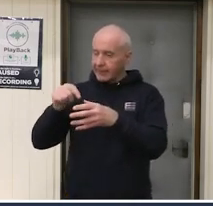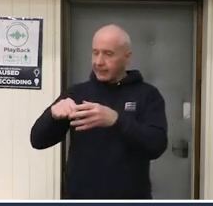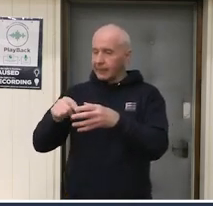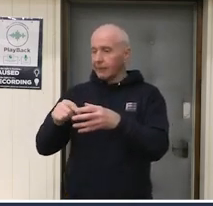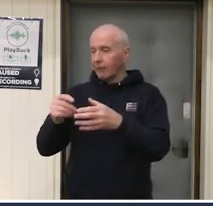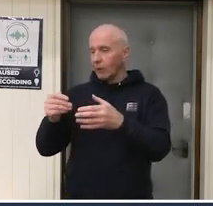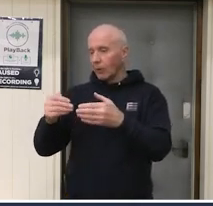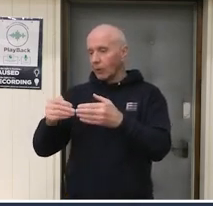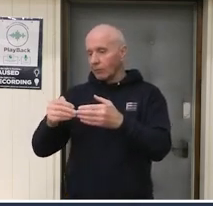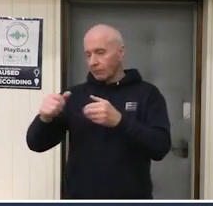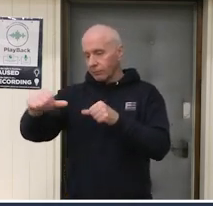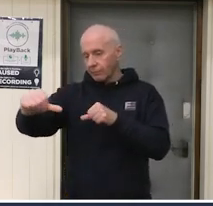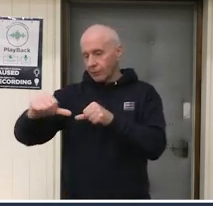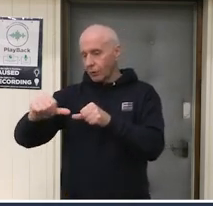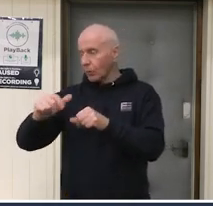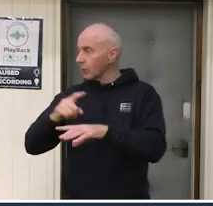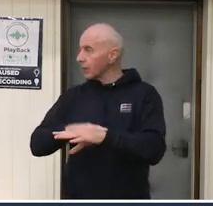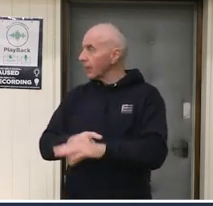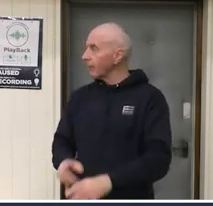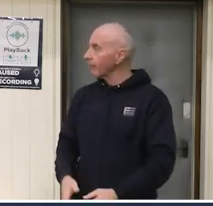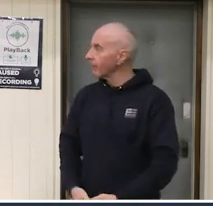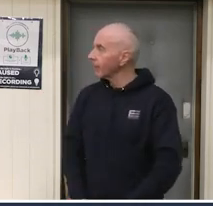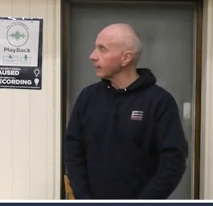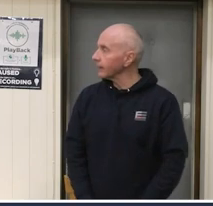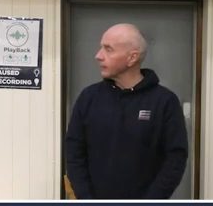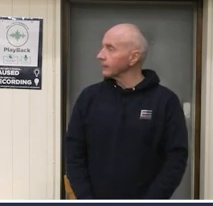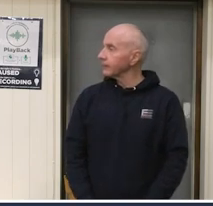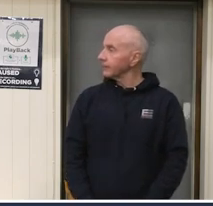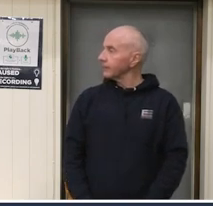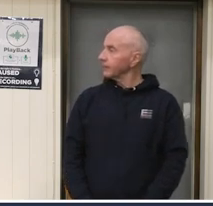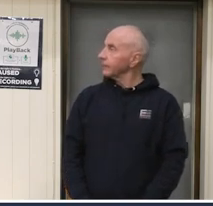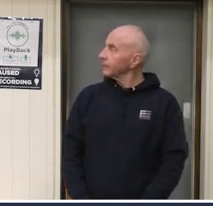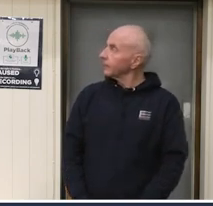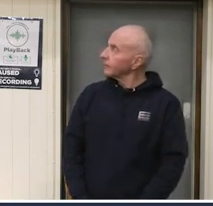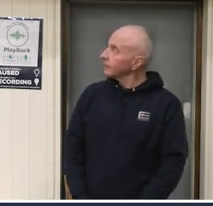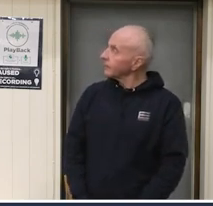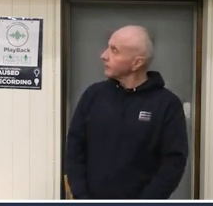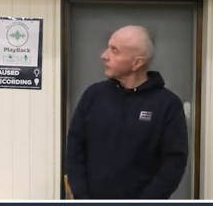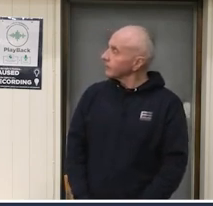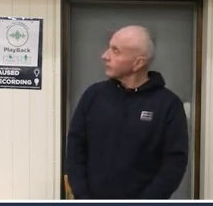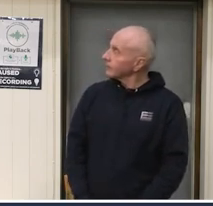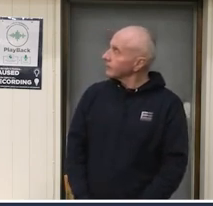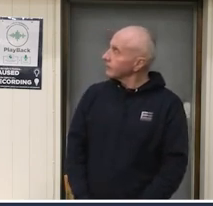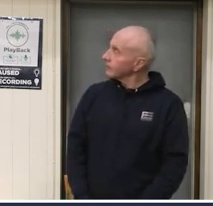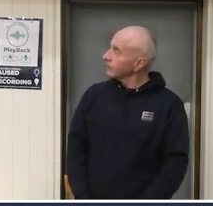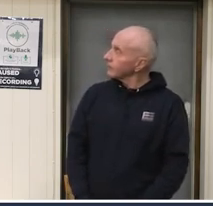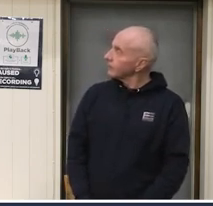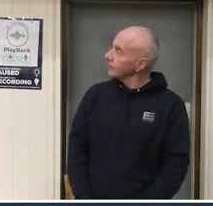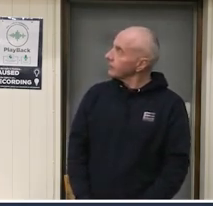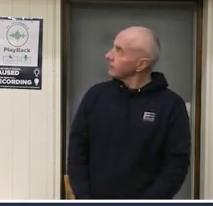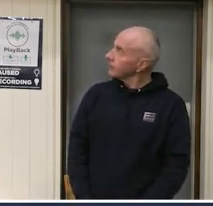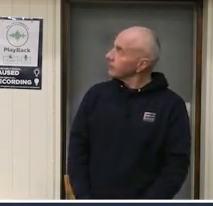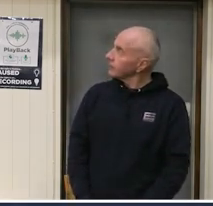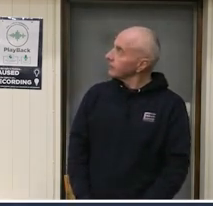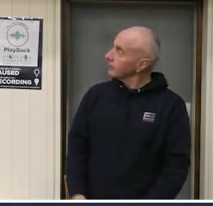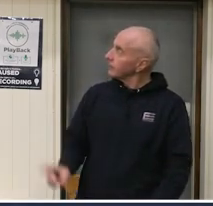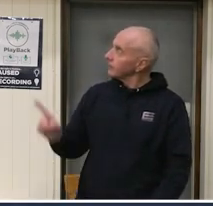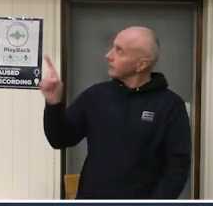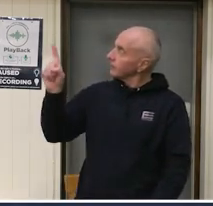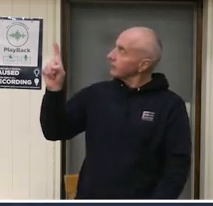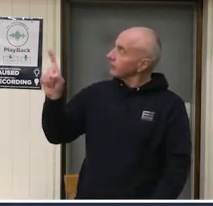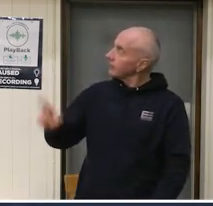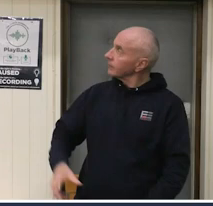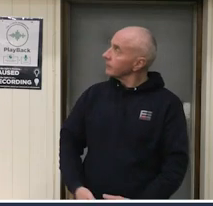I will use this pointer actually, it's quite fancy. So if I point on the screen, can you see that? Yeah. So what we've got